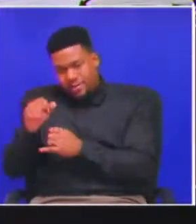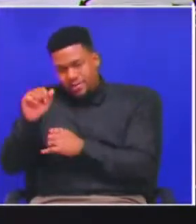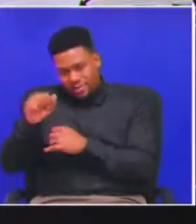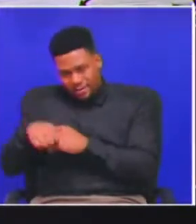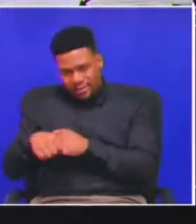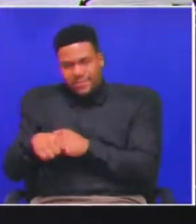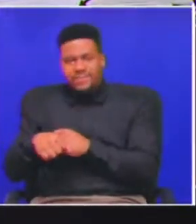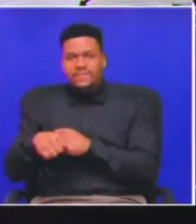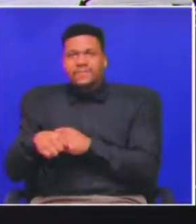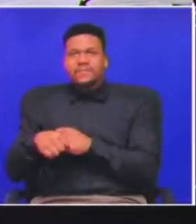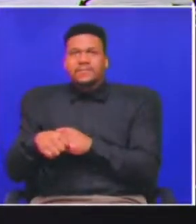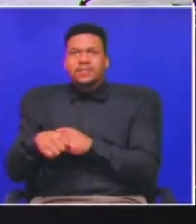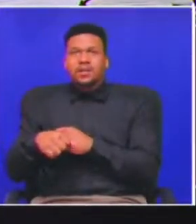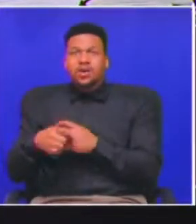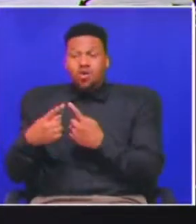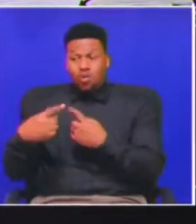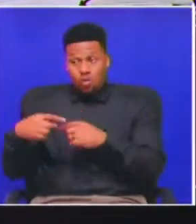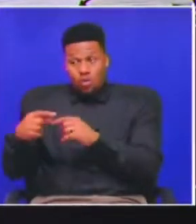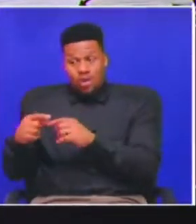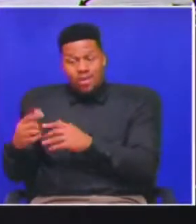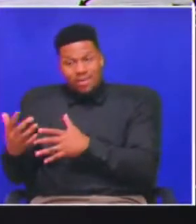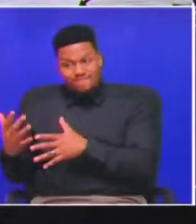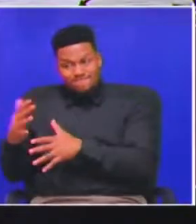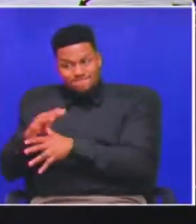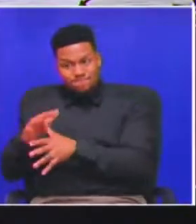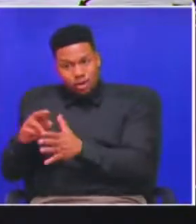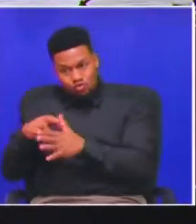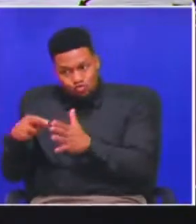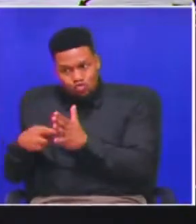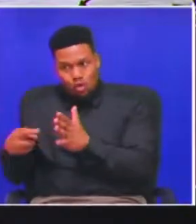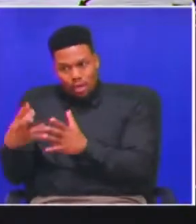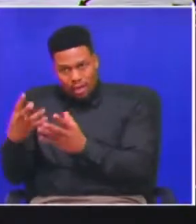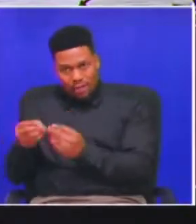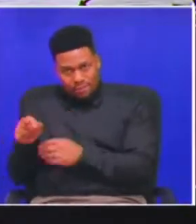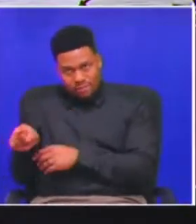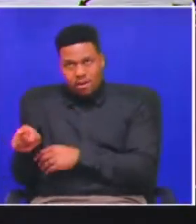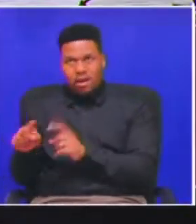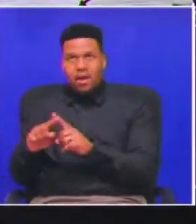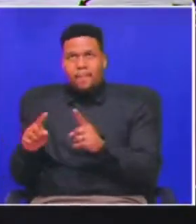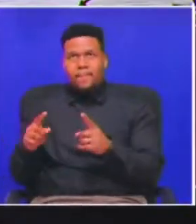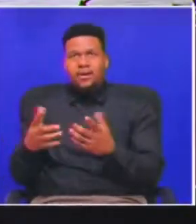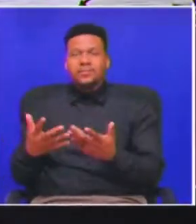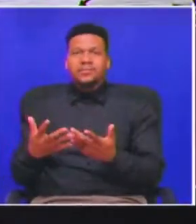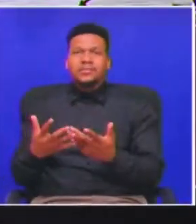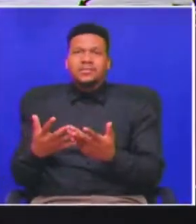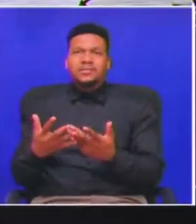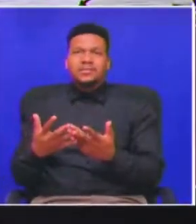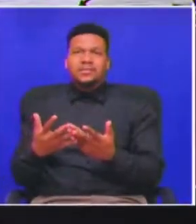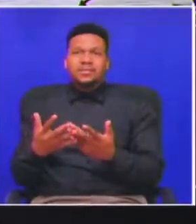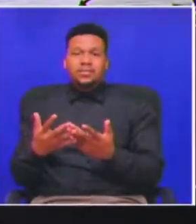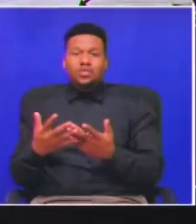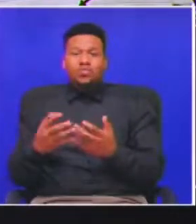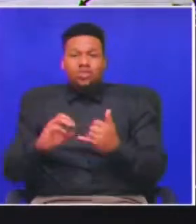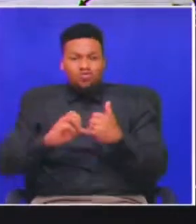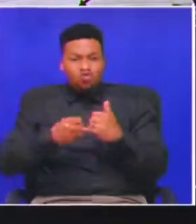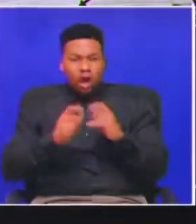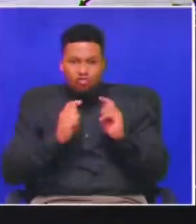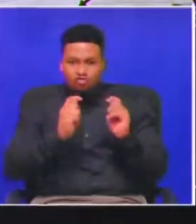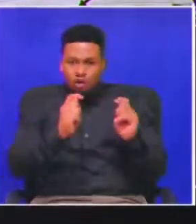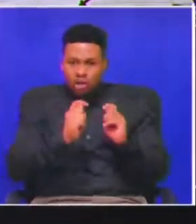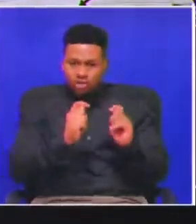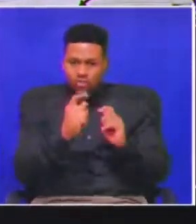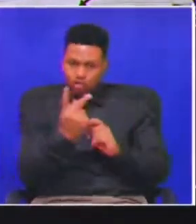the same thing with our logistics complex, where we're improving our harbors